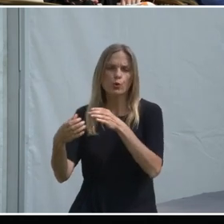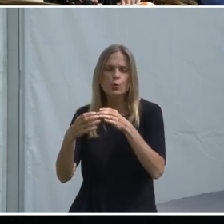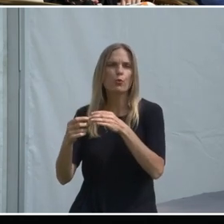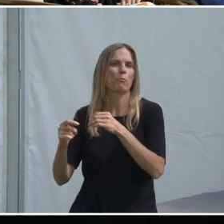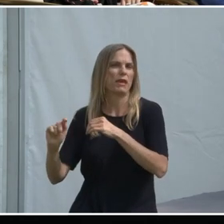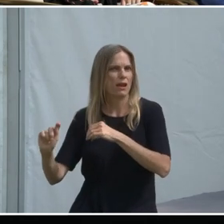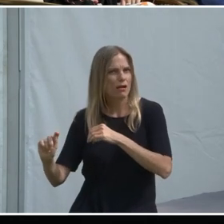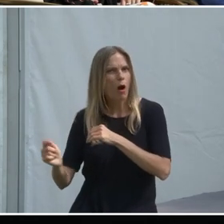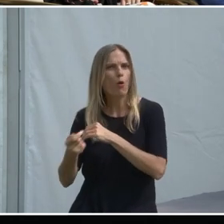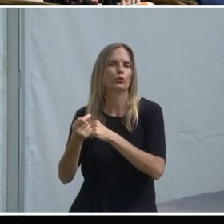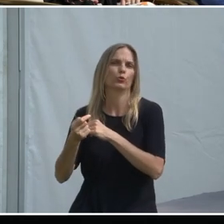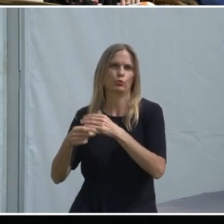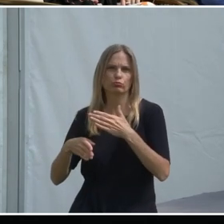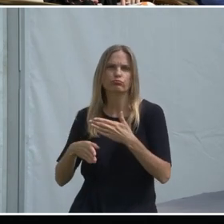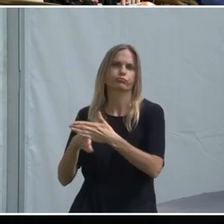them. So